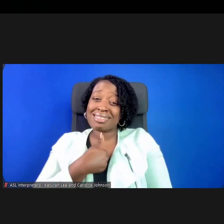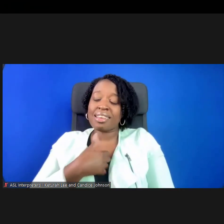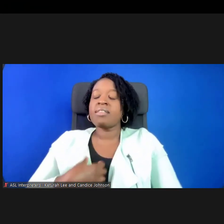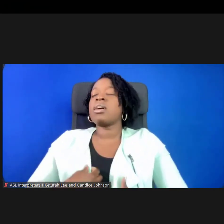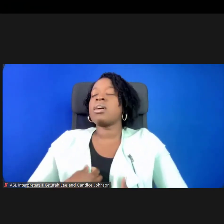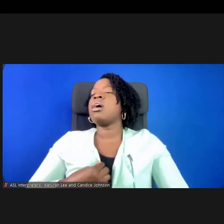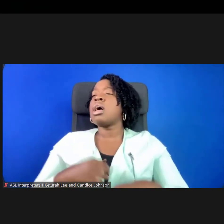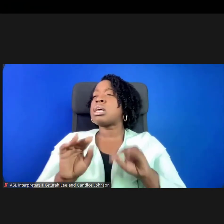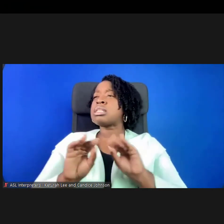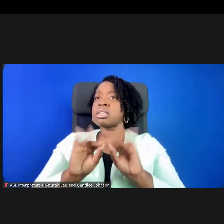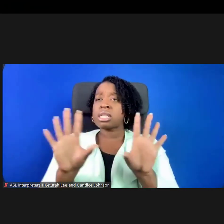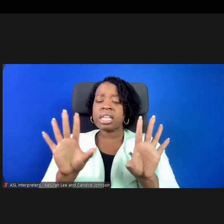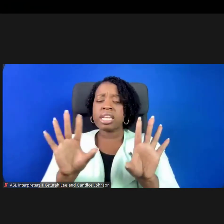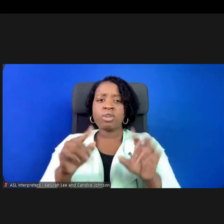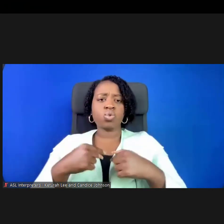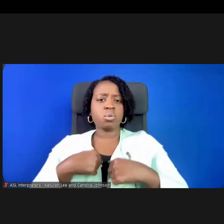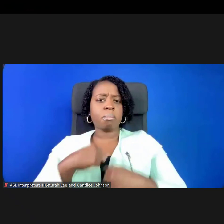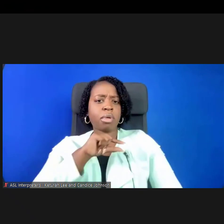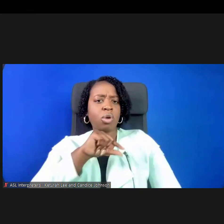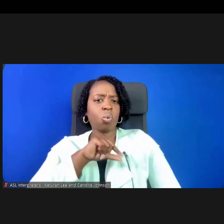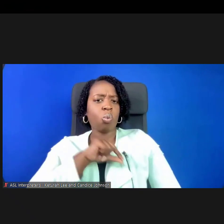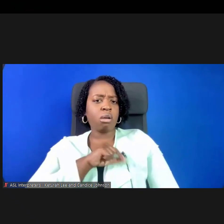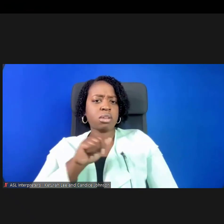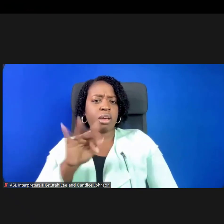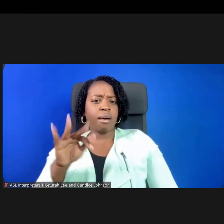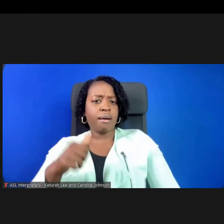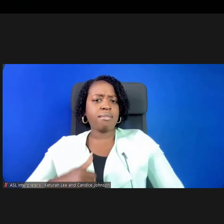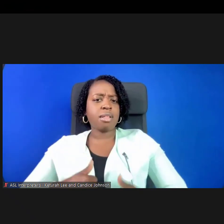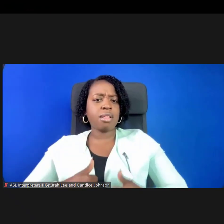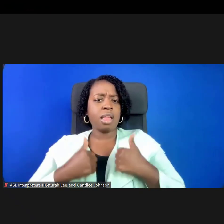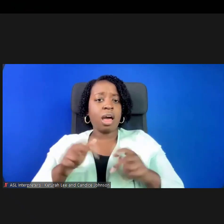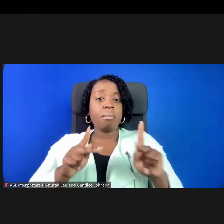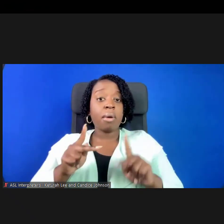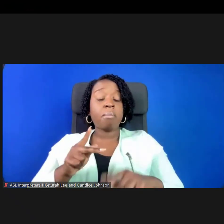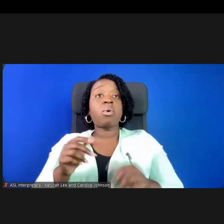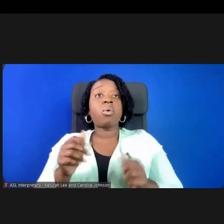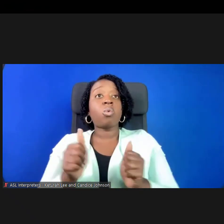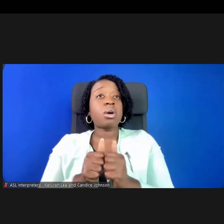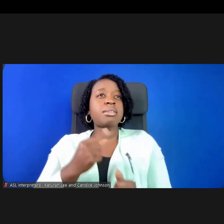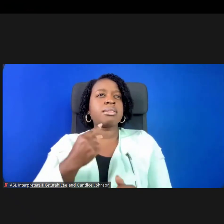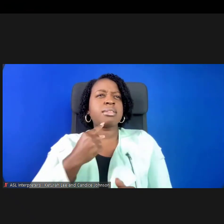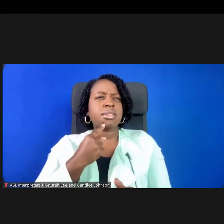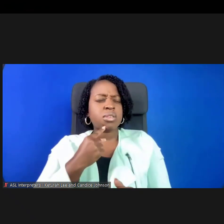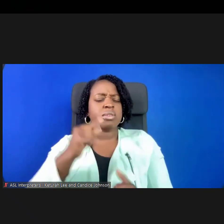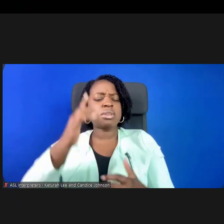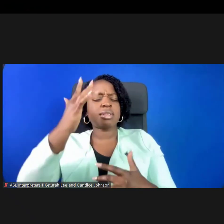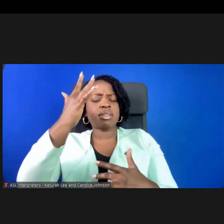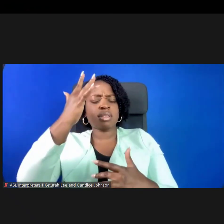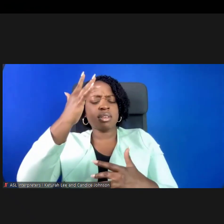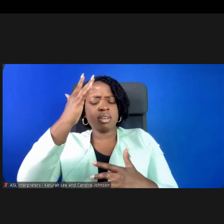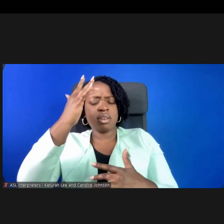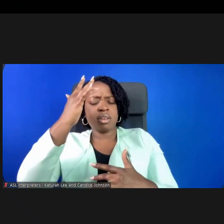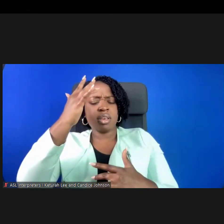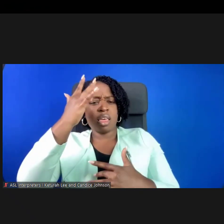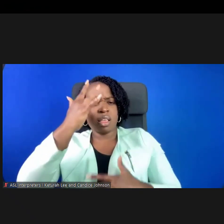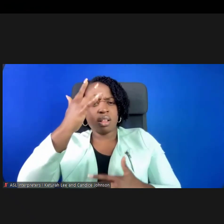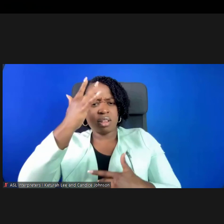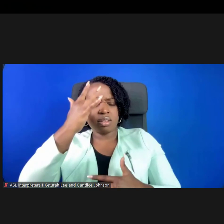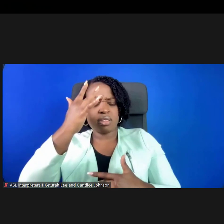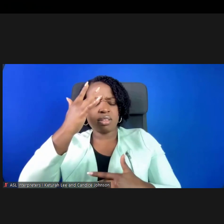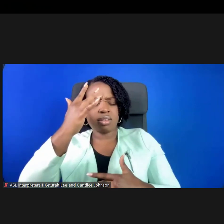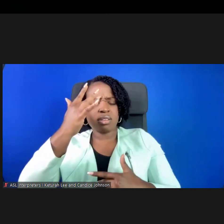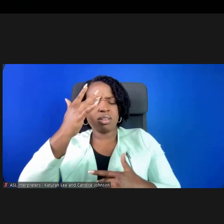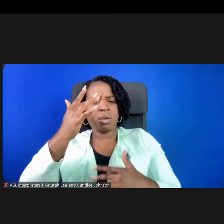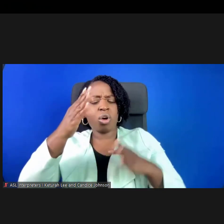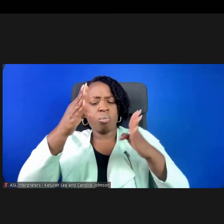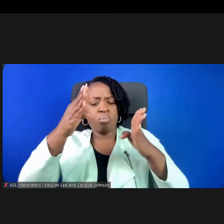that quality of life for people with serious illness is about whole person health. And